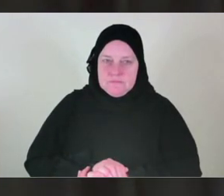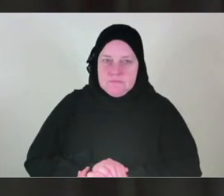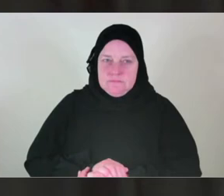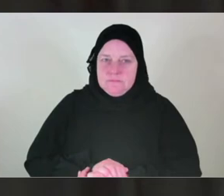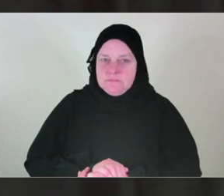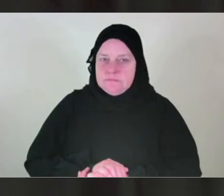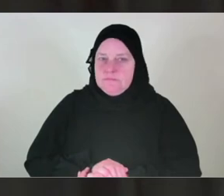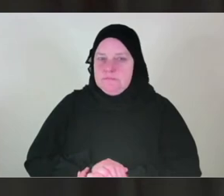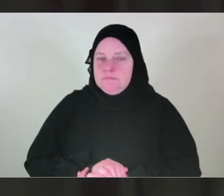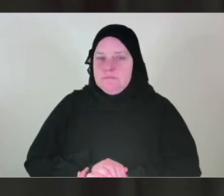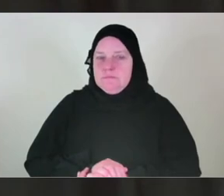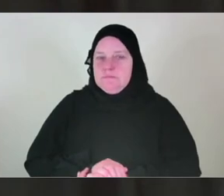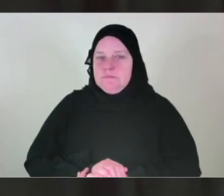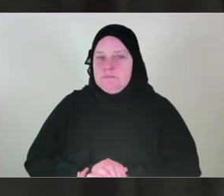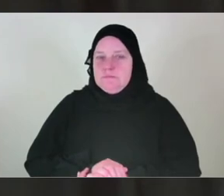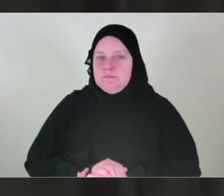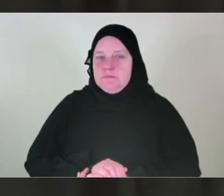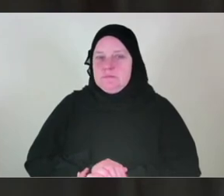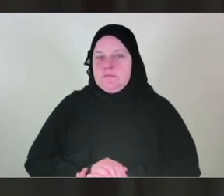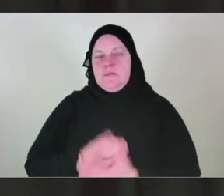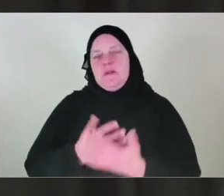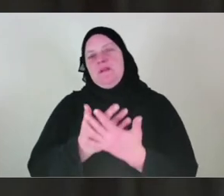There's so many liars